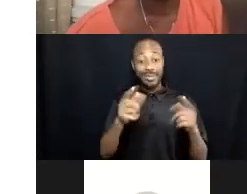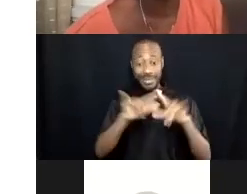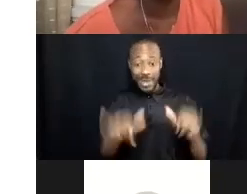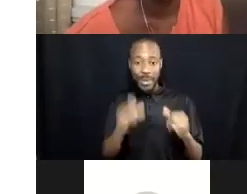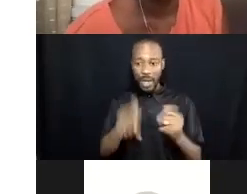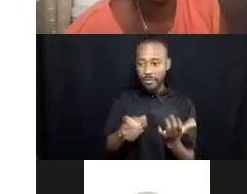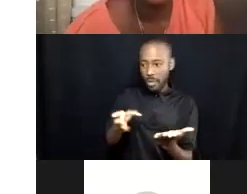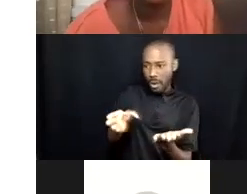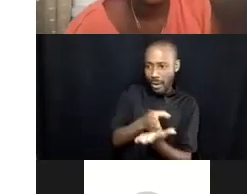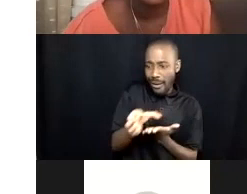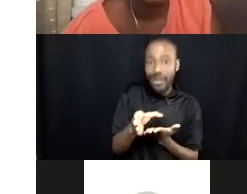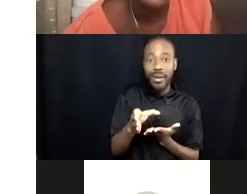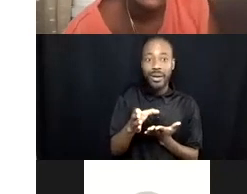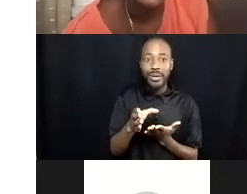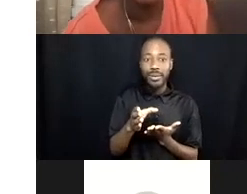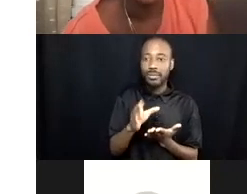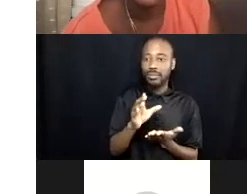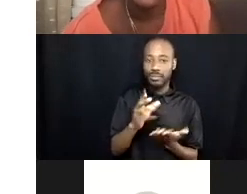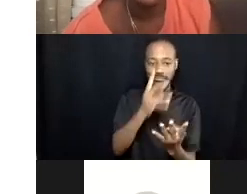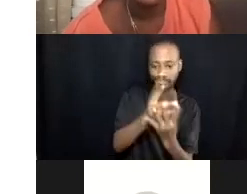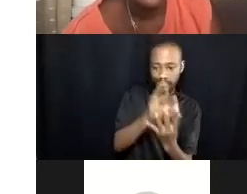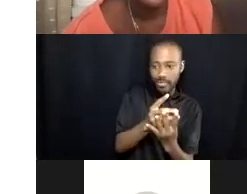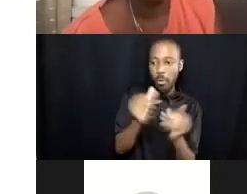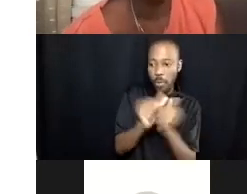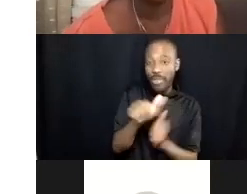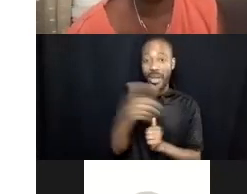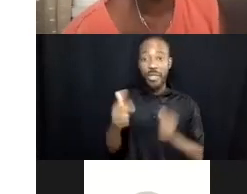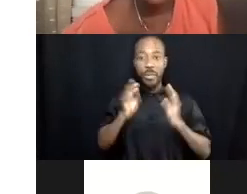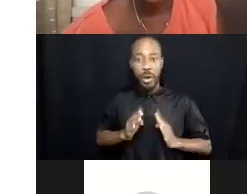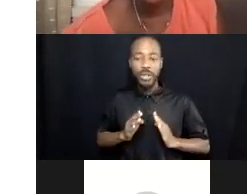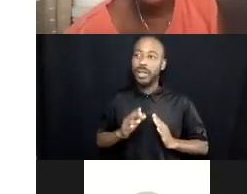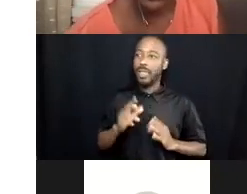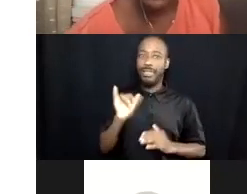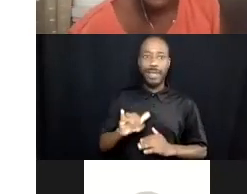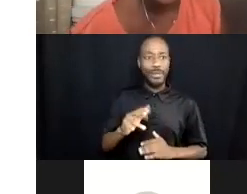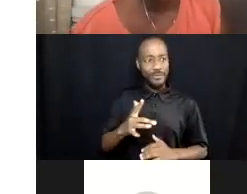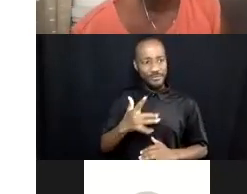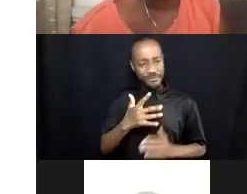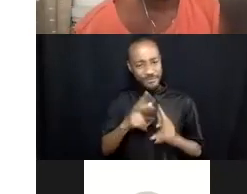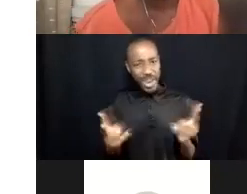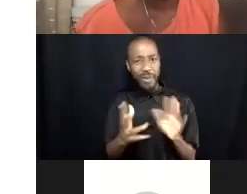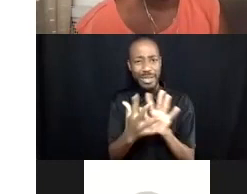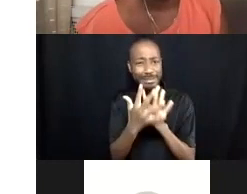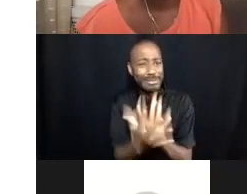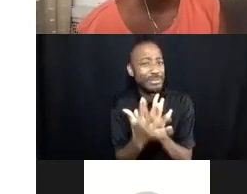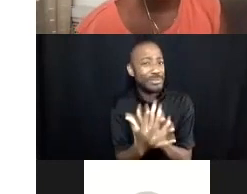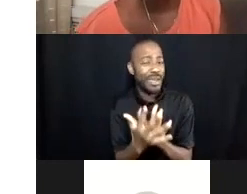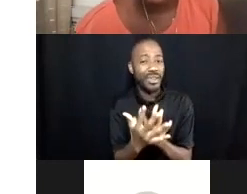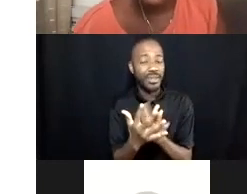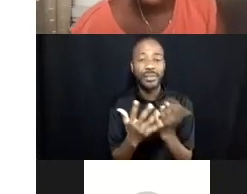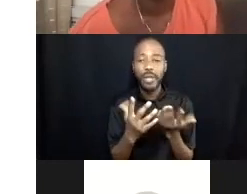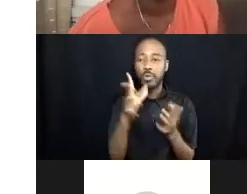another person, it sounds really fucking intimate to me. And to do that, to choose to do that with another person, it sounds